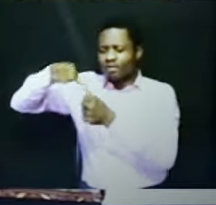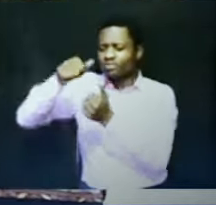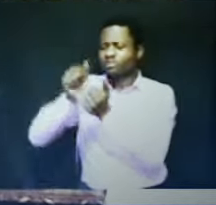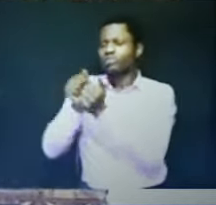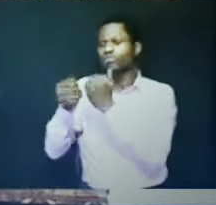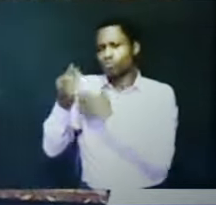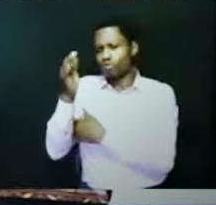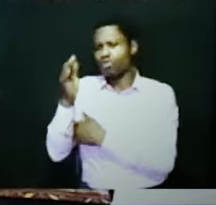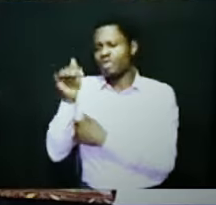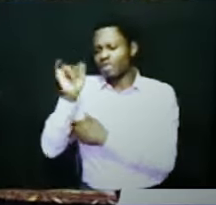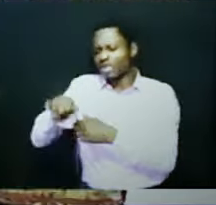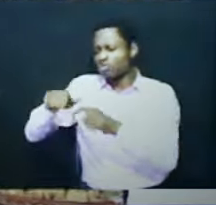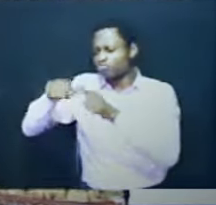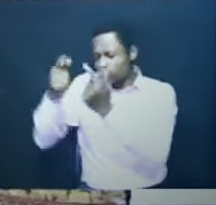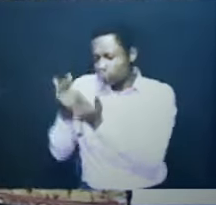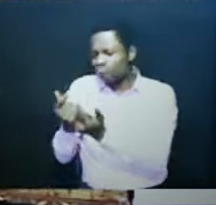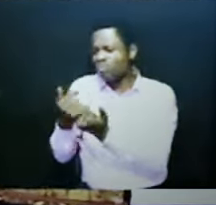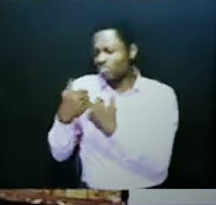We